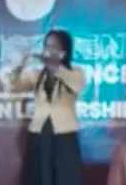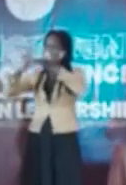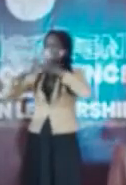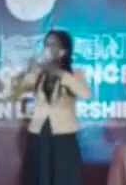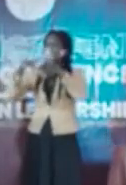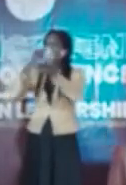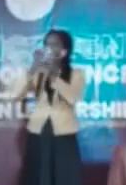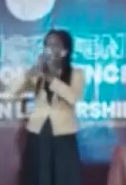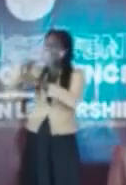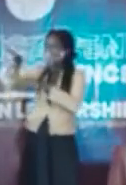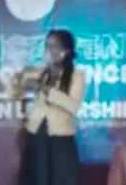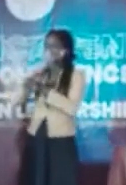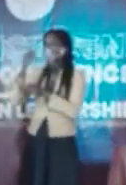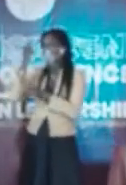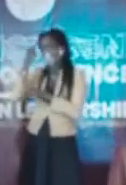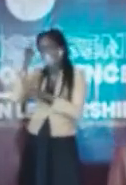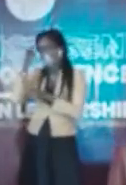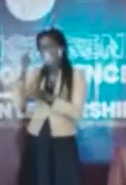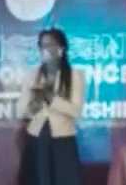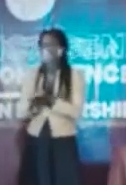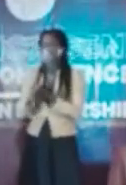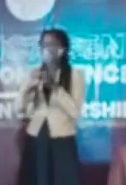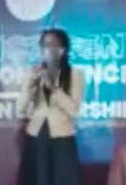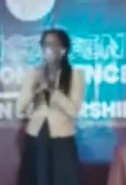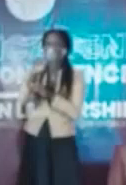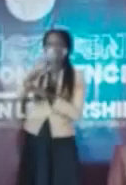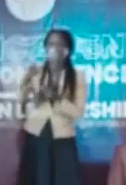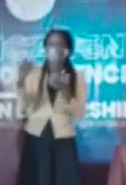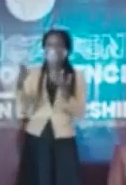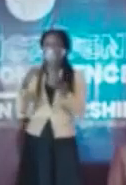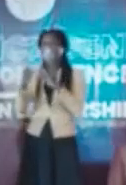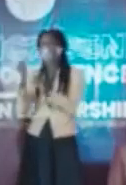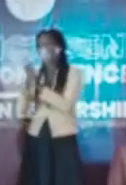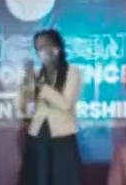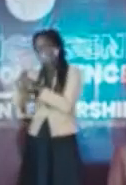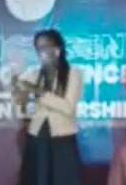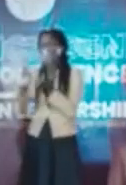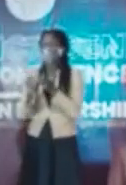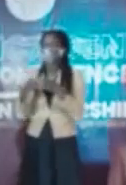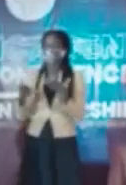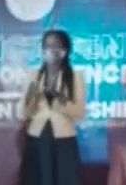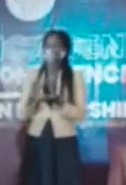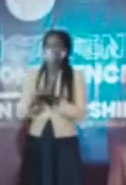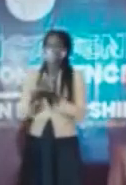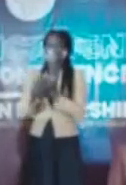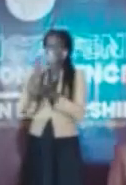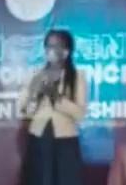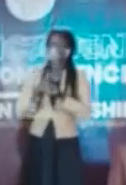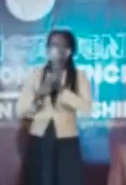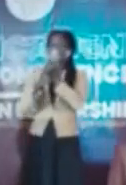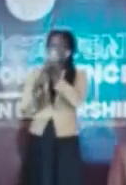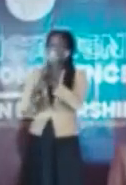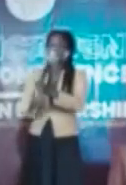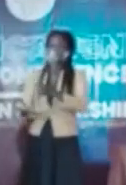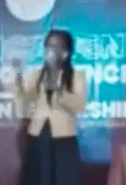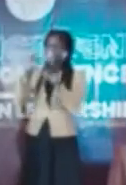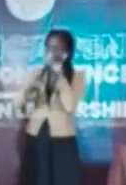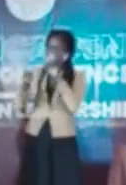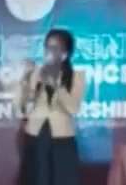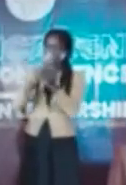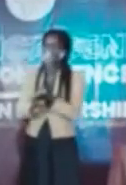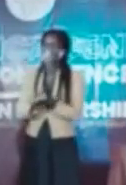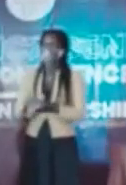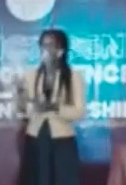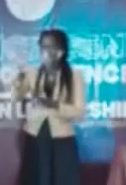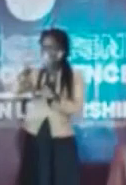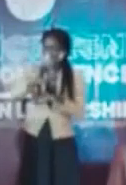CSOs synergizing their efforts towards contributing to enabling environment to